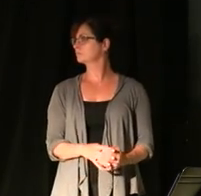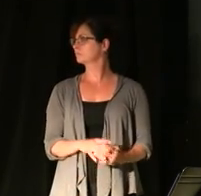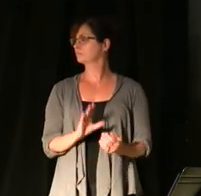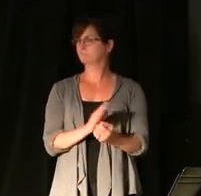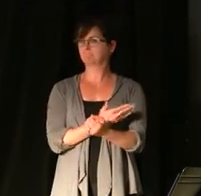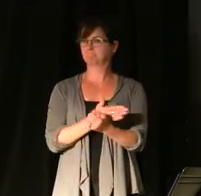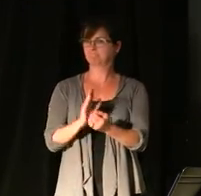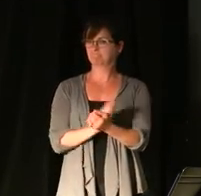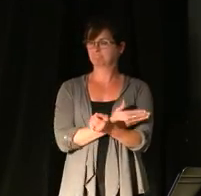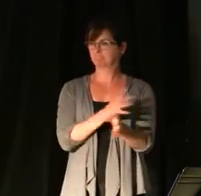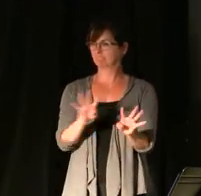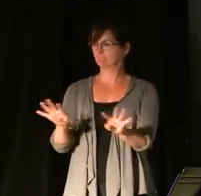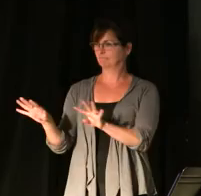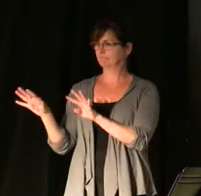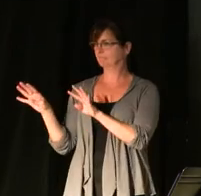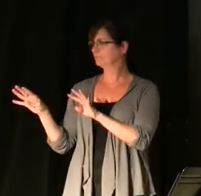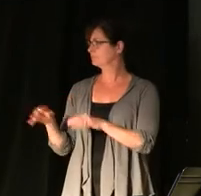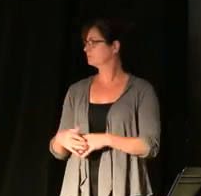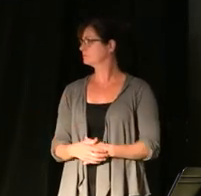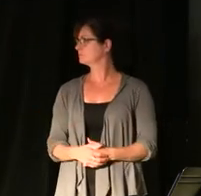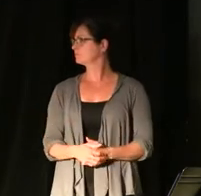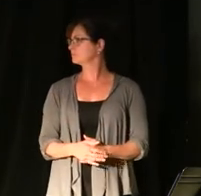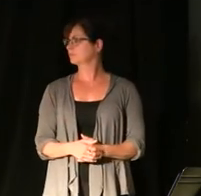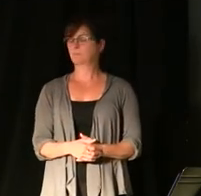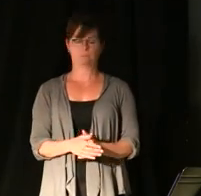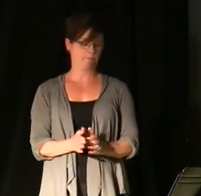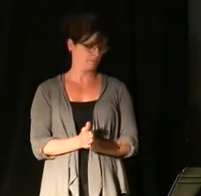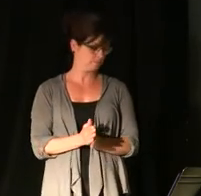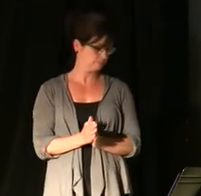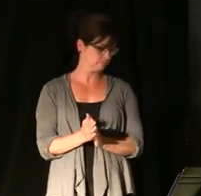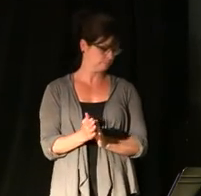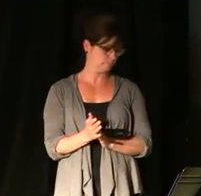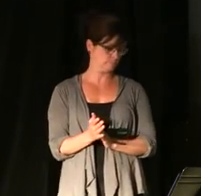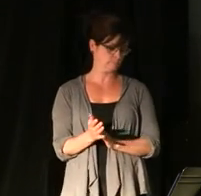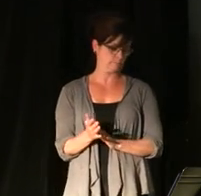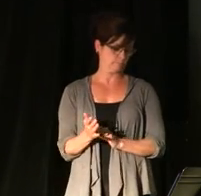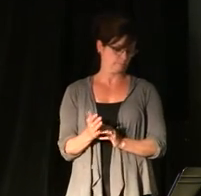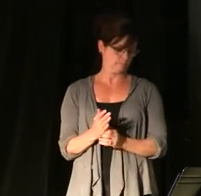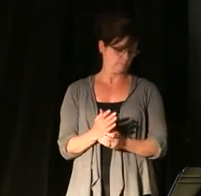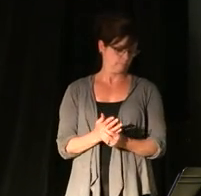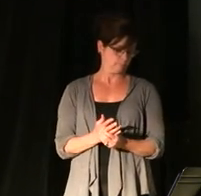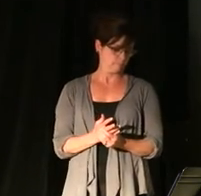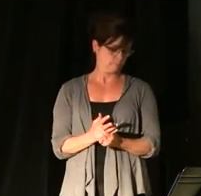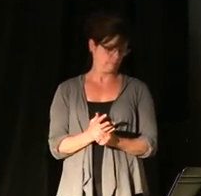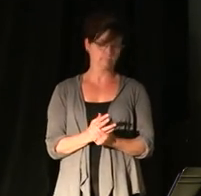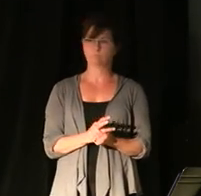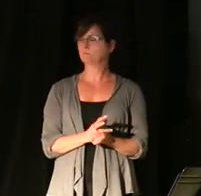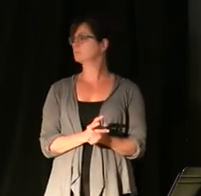Thank you.